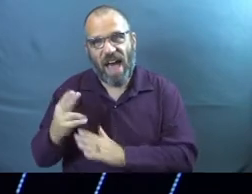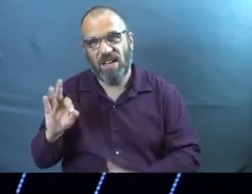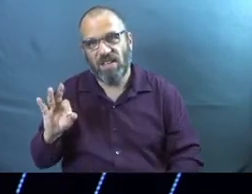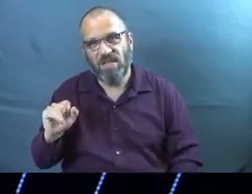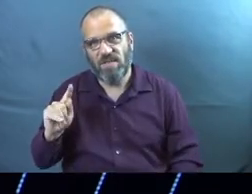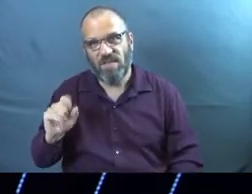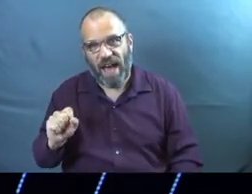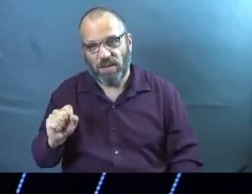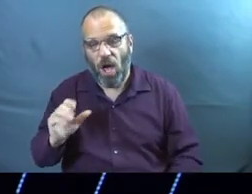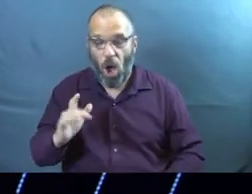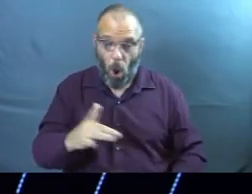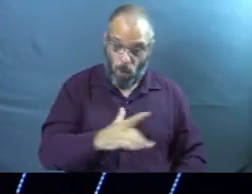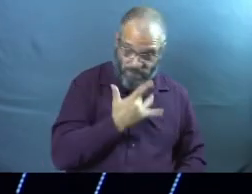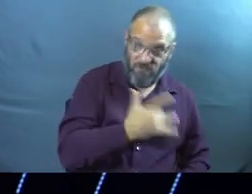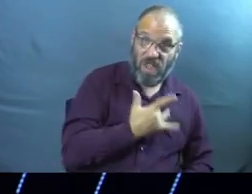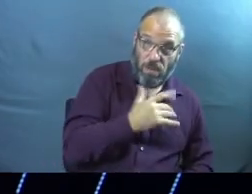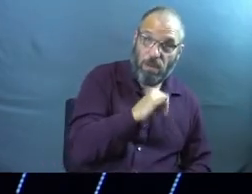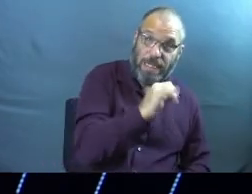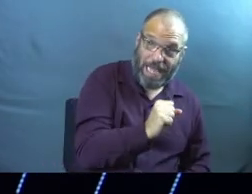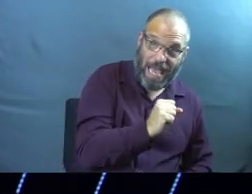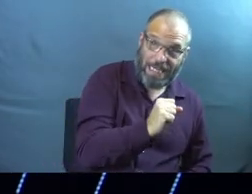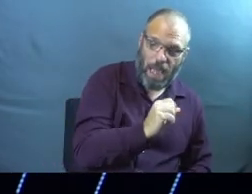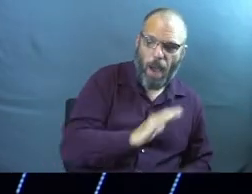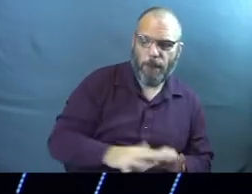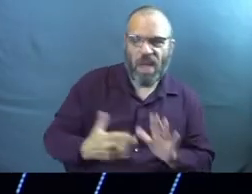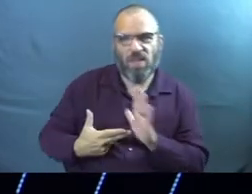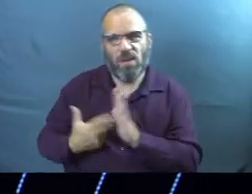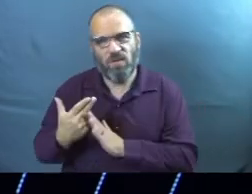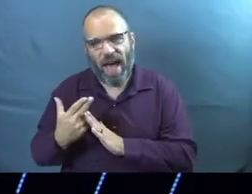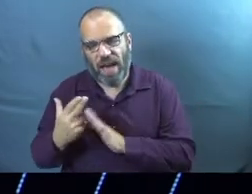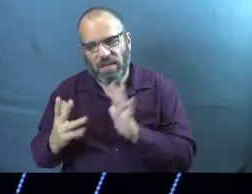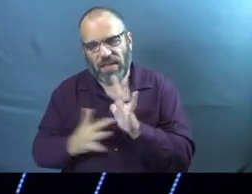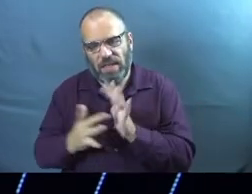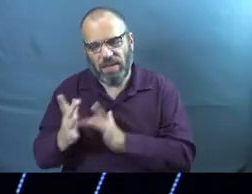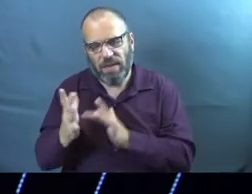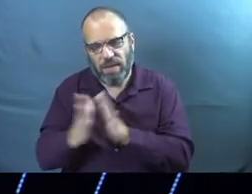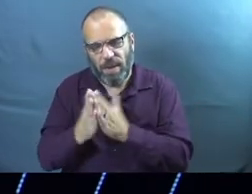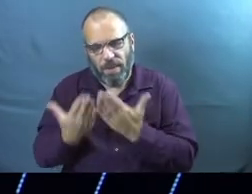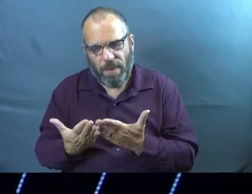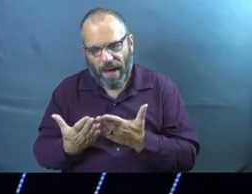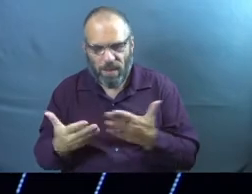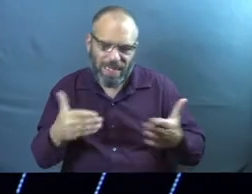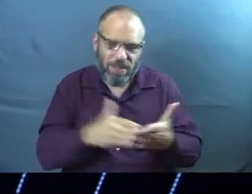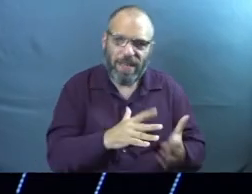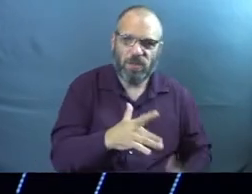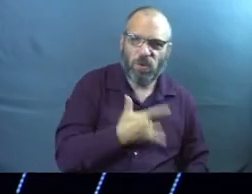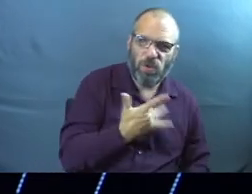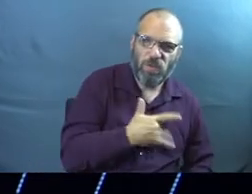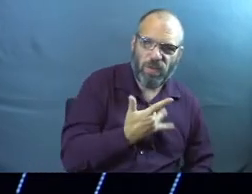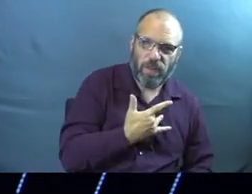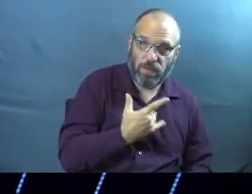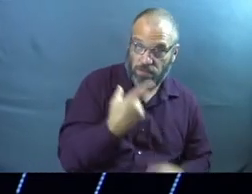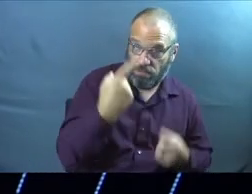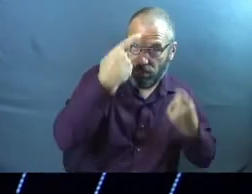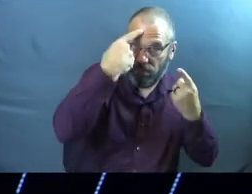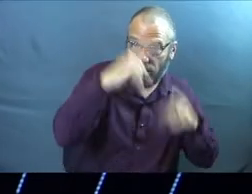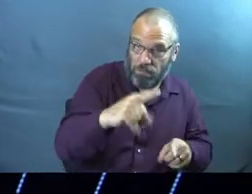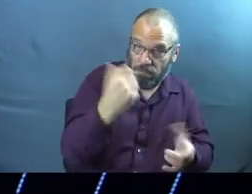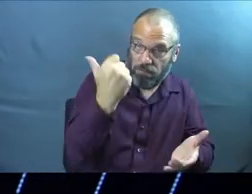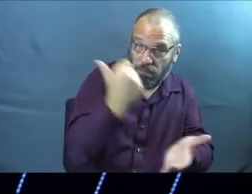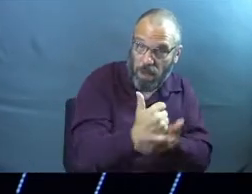We have a way that we feel about all this, but there's facts in God's word that goes against those. Are we in agreement?